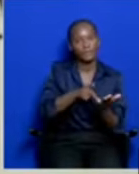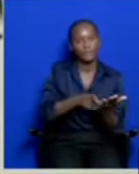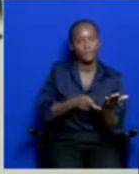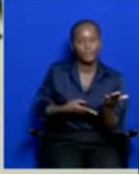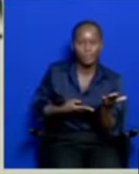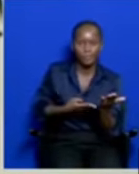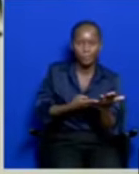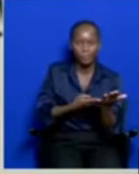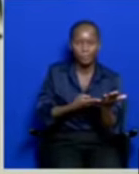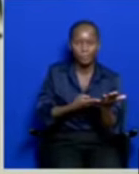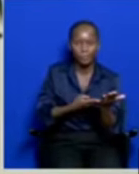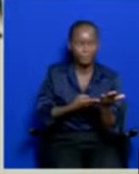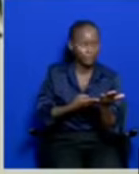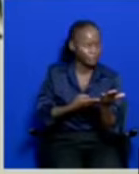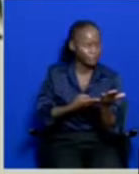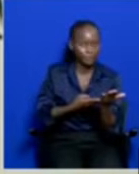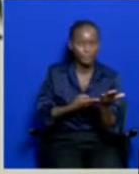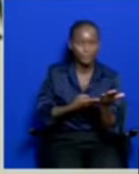9.